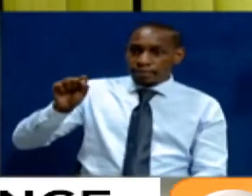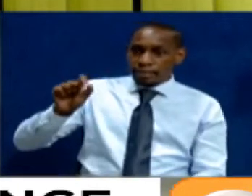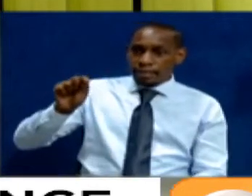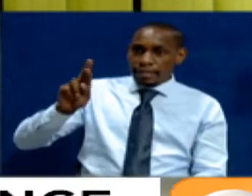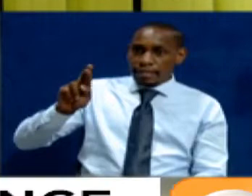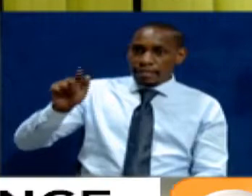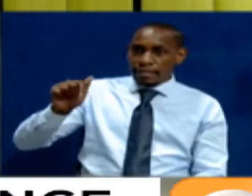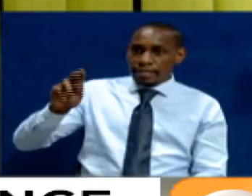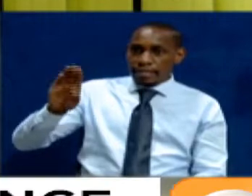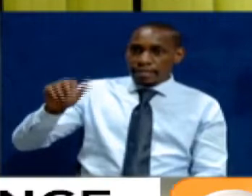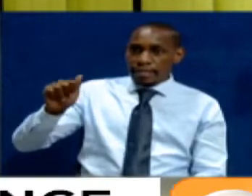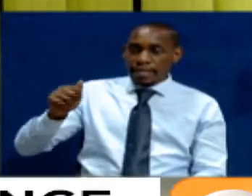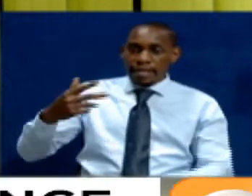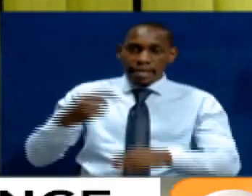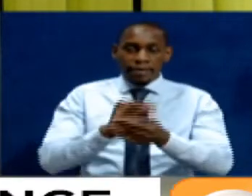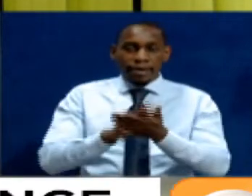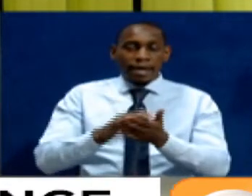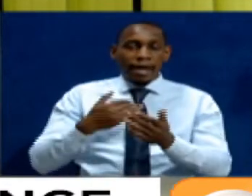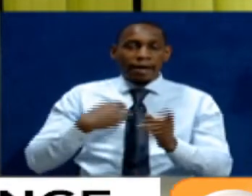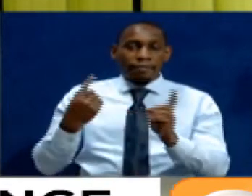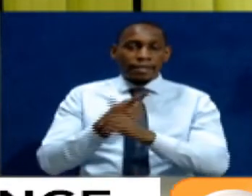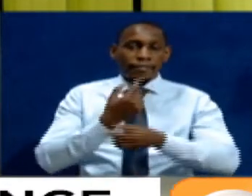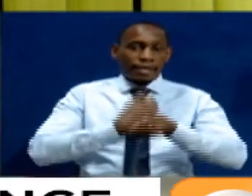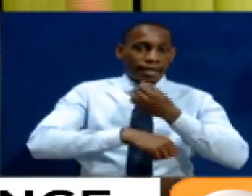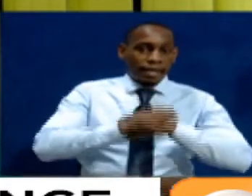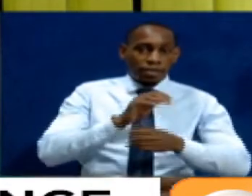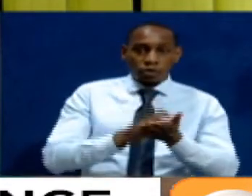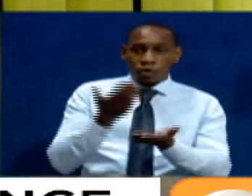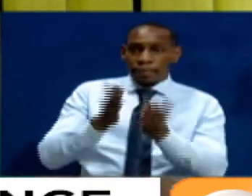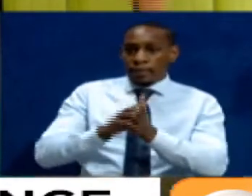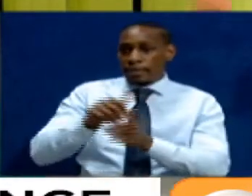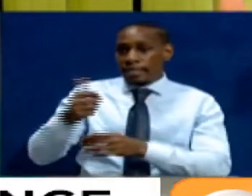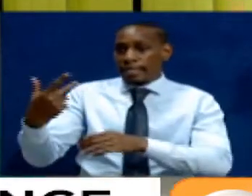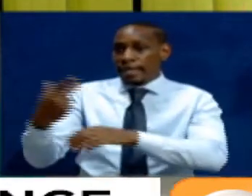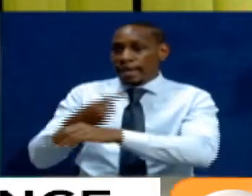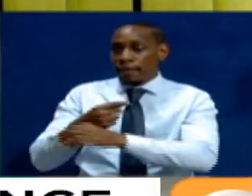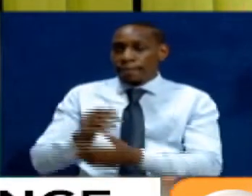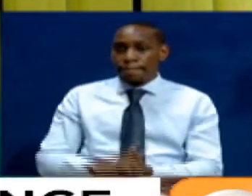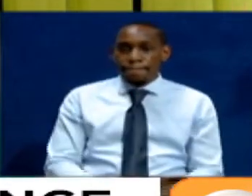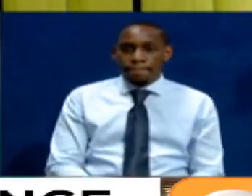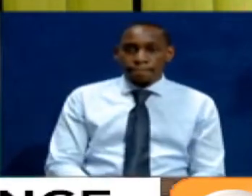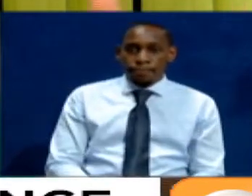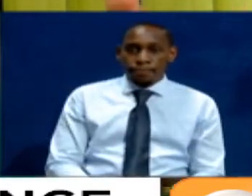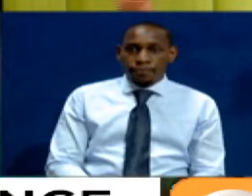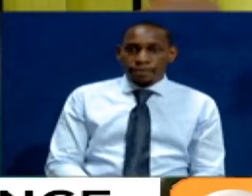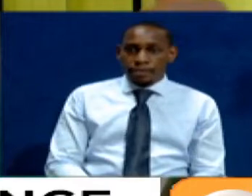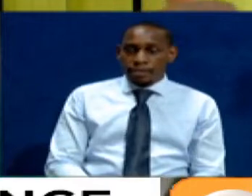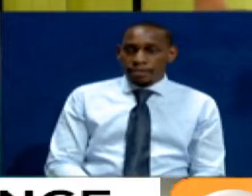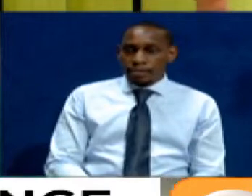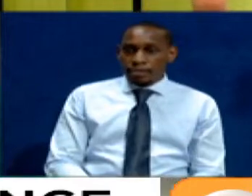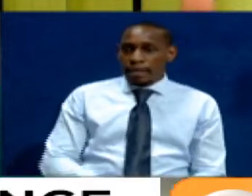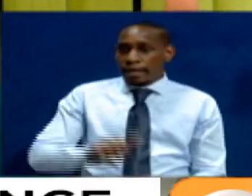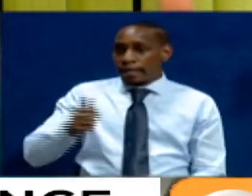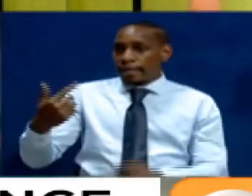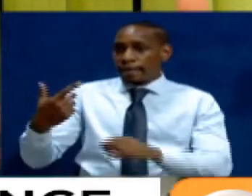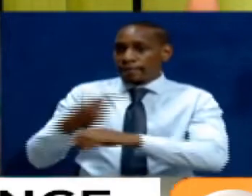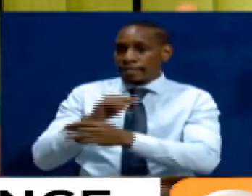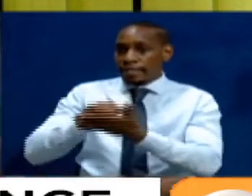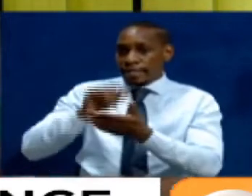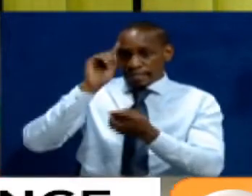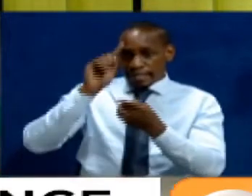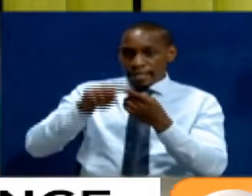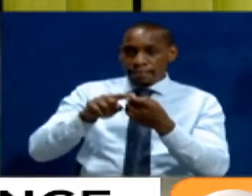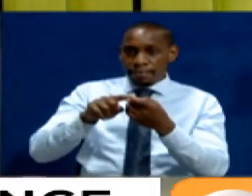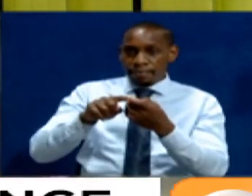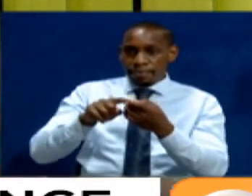Astrazeneca vaccine, which has a different mode of action from Moderna, from Pfizer. When we come to other types of vaccines that